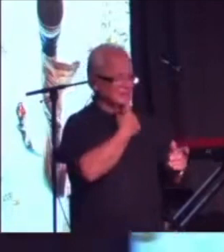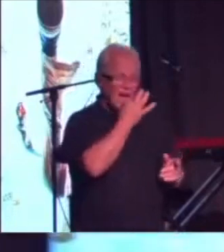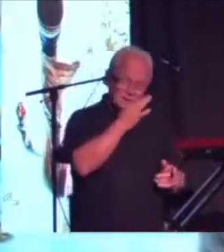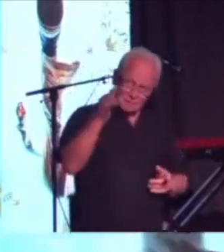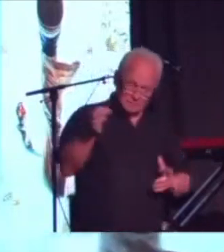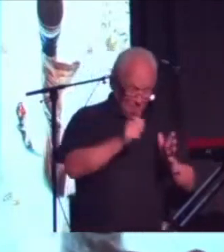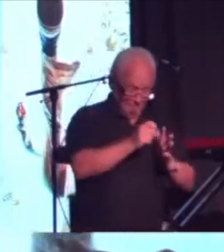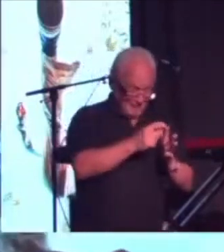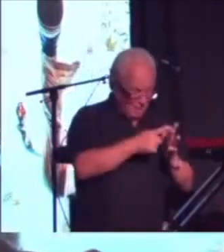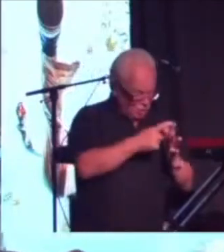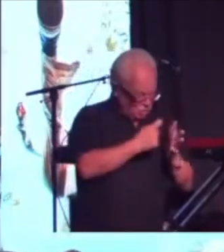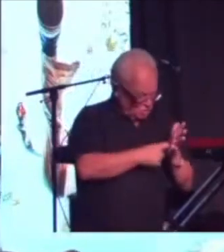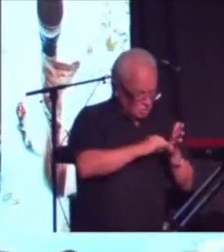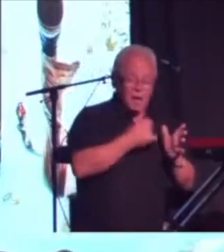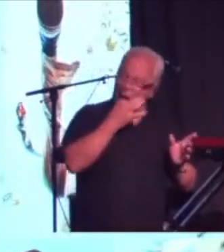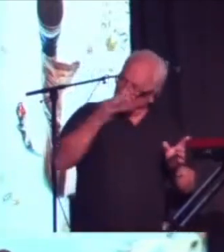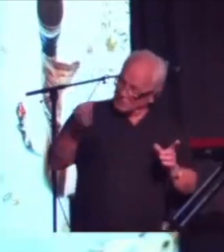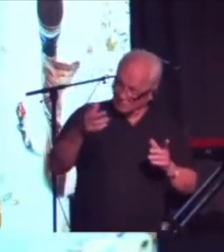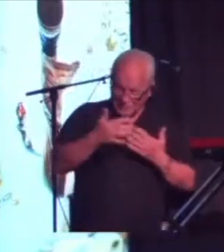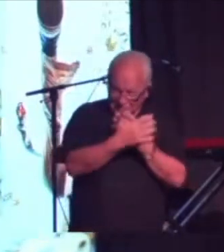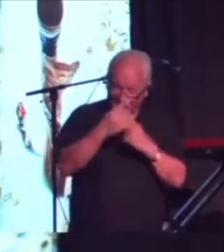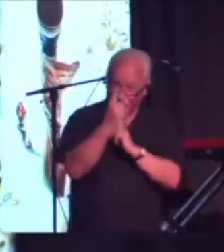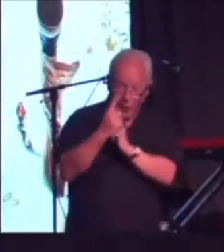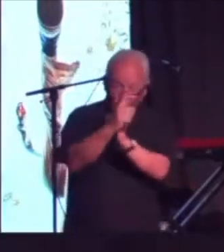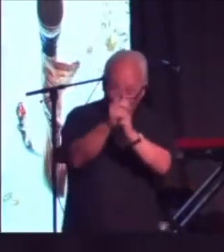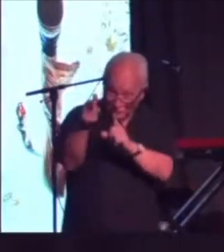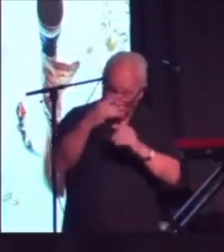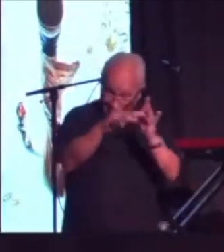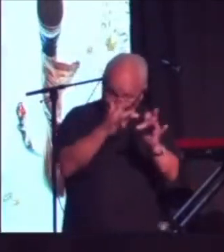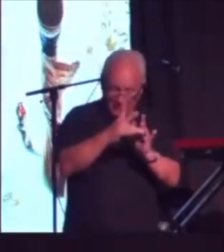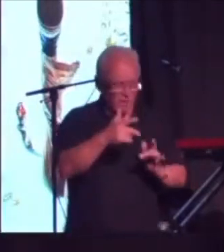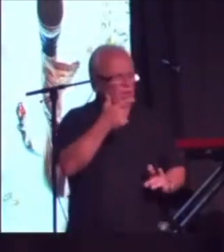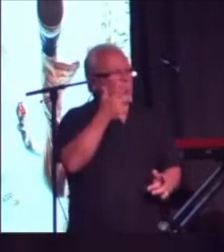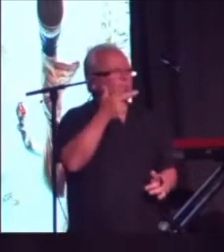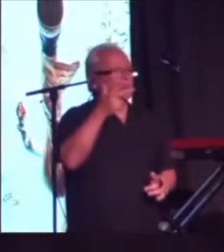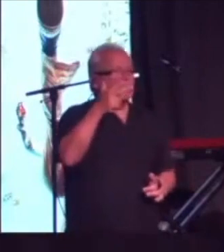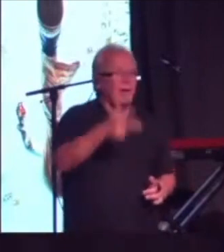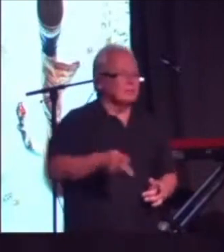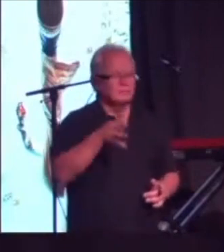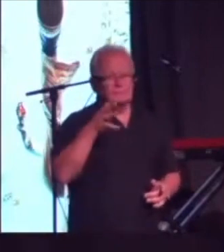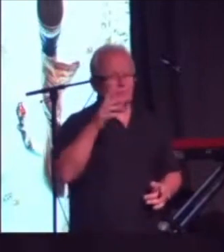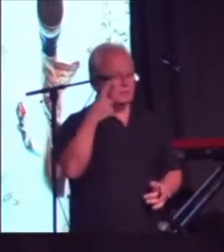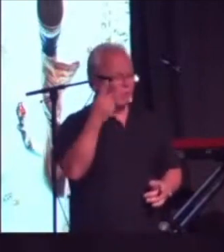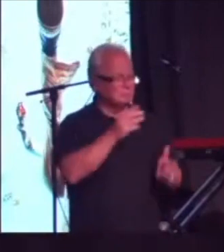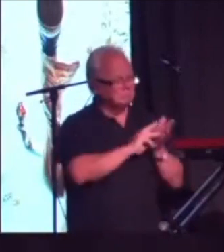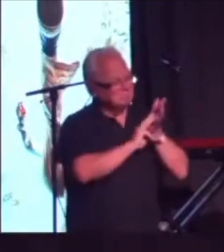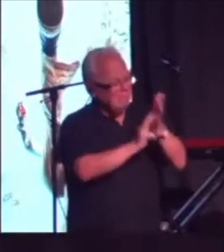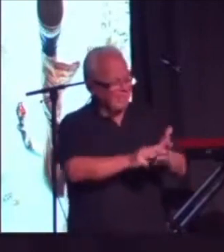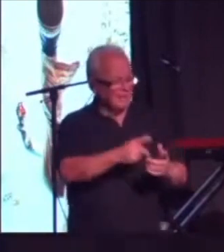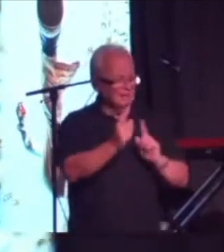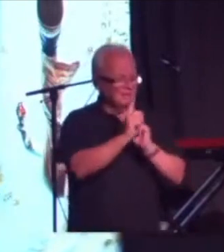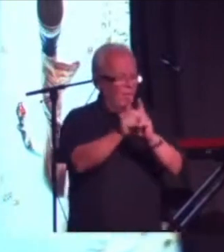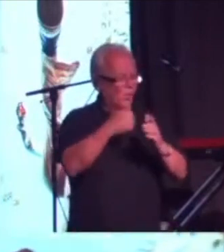stuff. Hundreds, plethora of people around him every day. Say 341 million Instagram followers. And he asked him